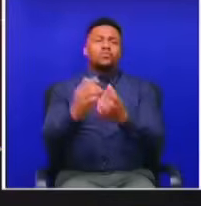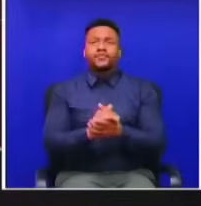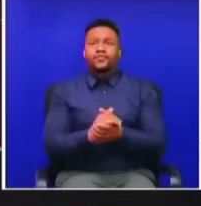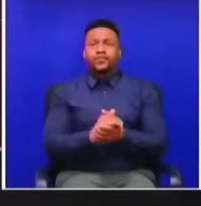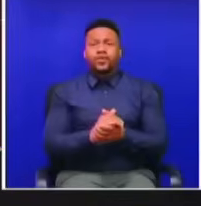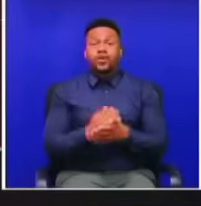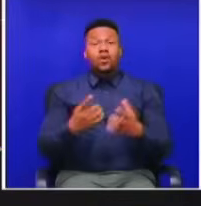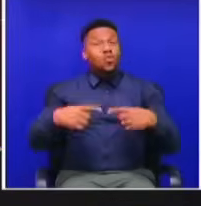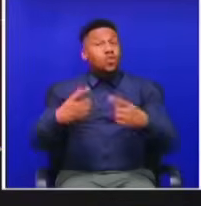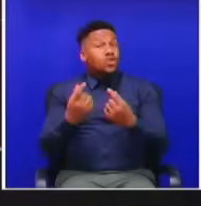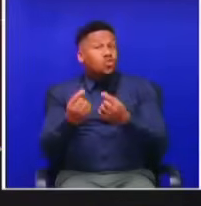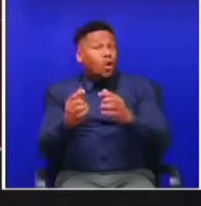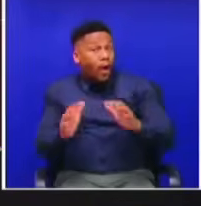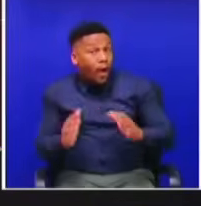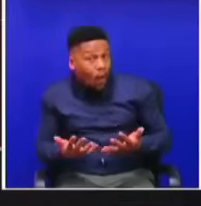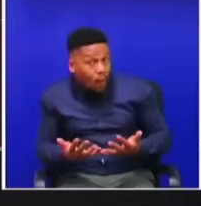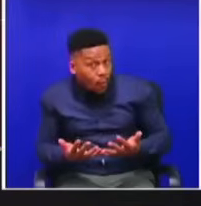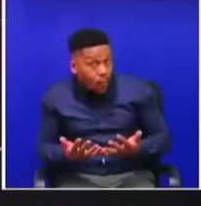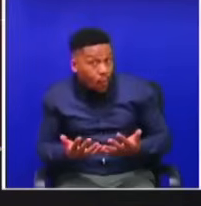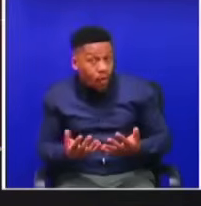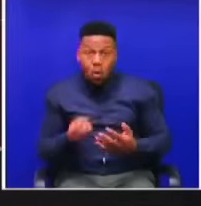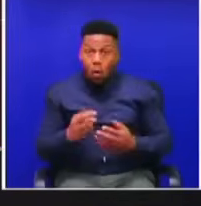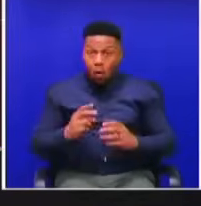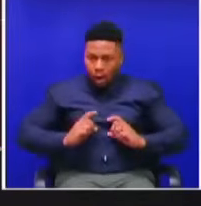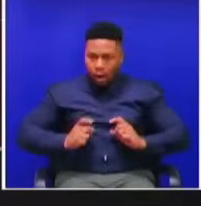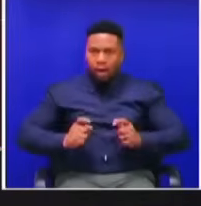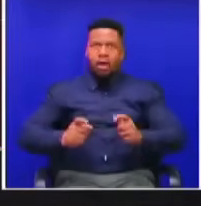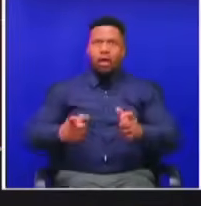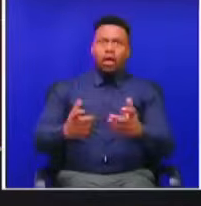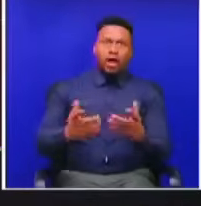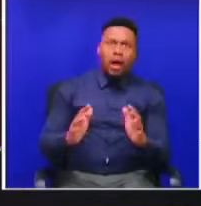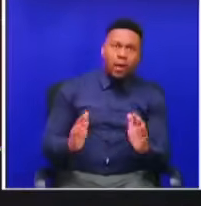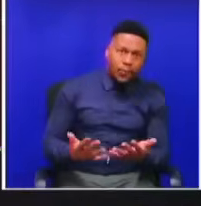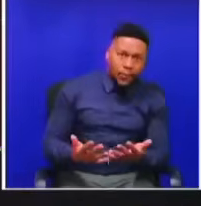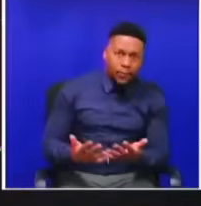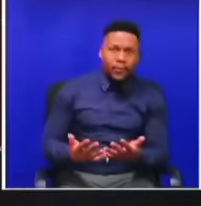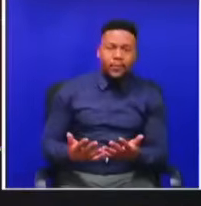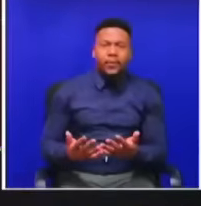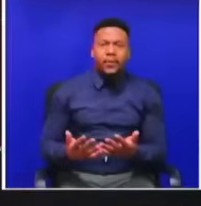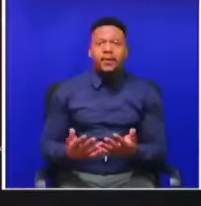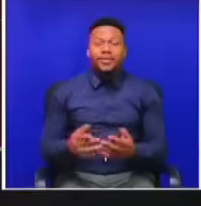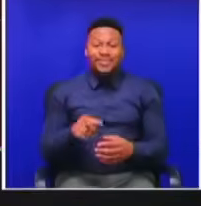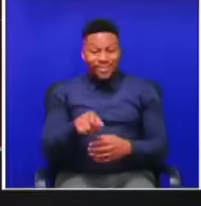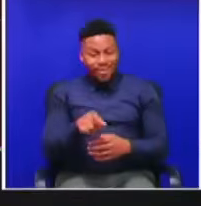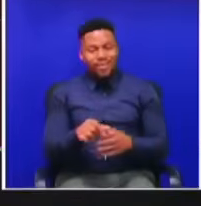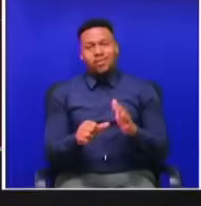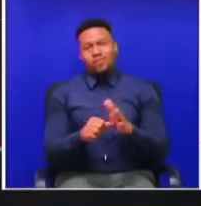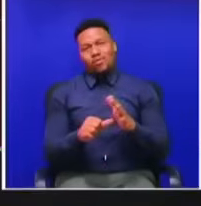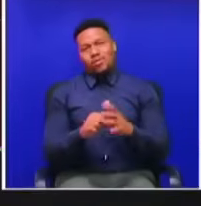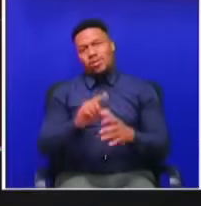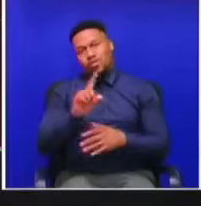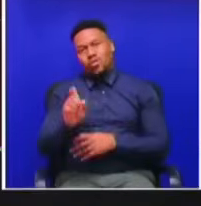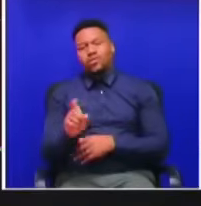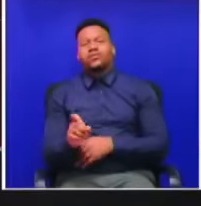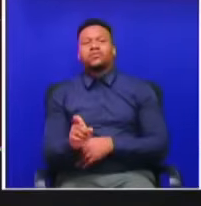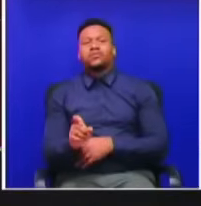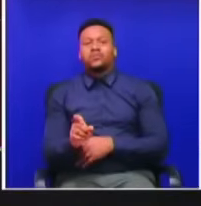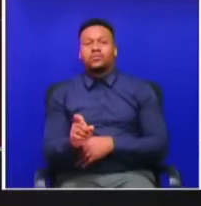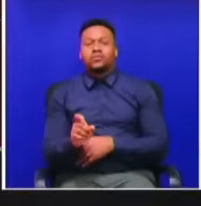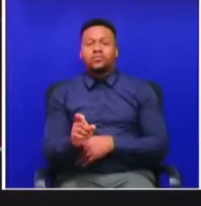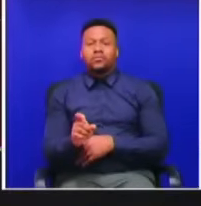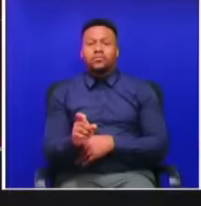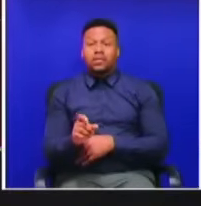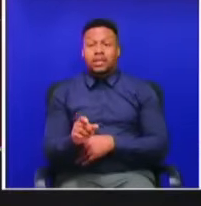go about it and how quickly we move to set it up is the critical question. And it is a